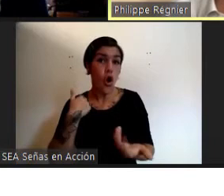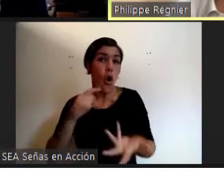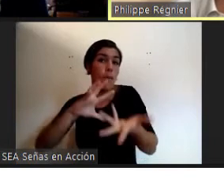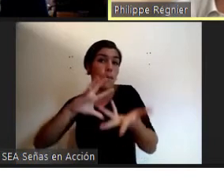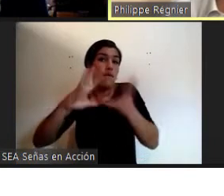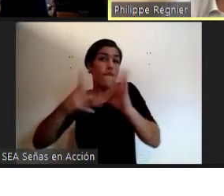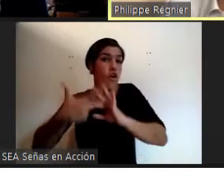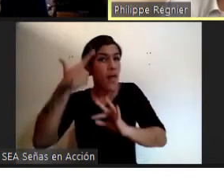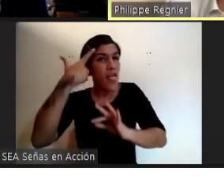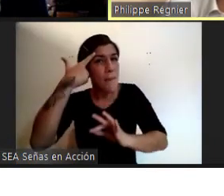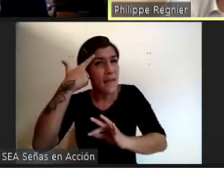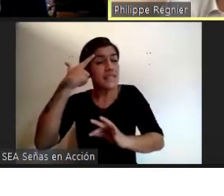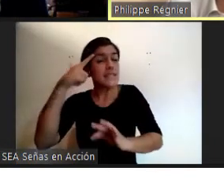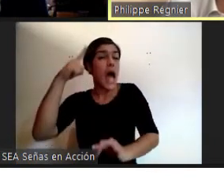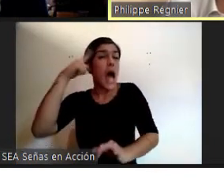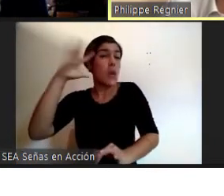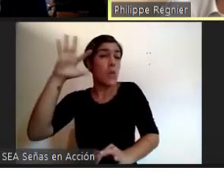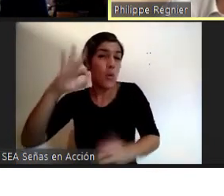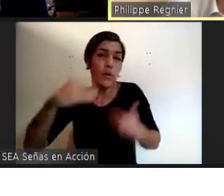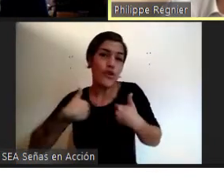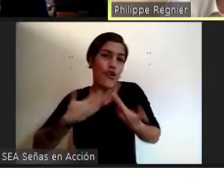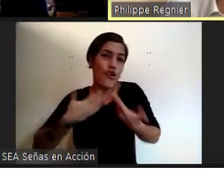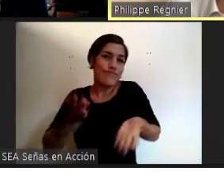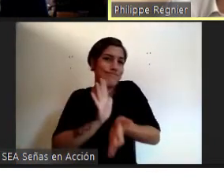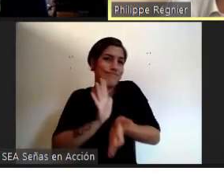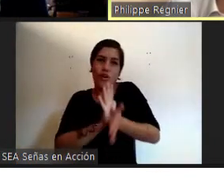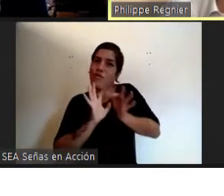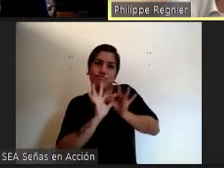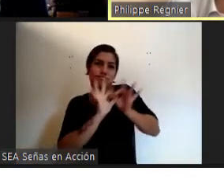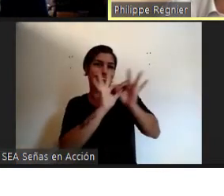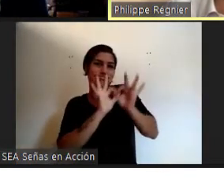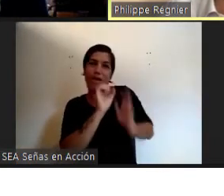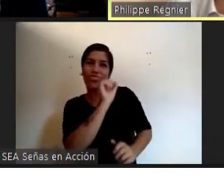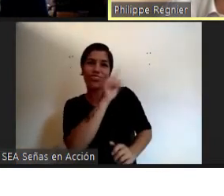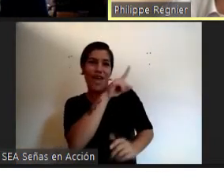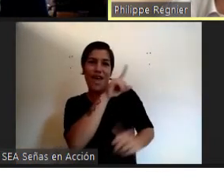My point of view is pretty European in connection to